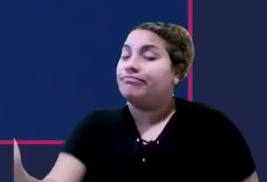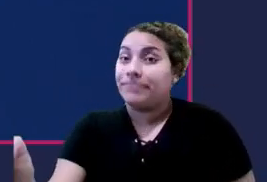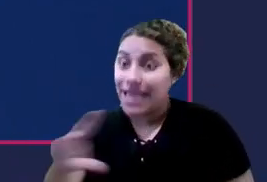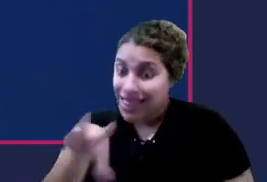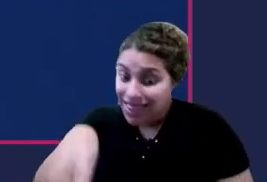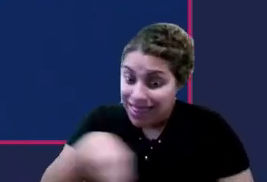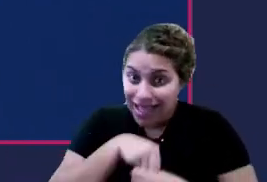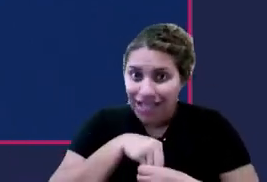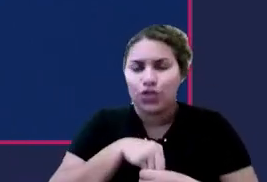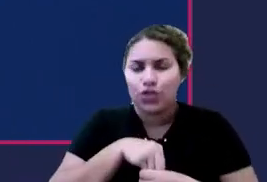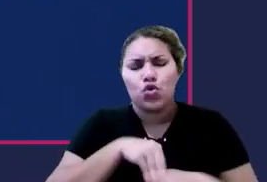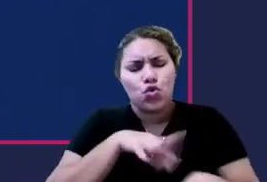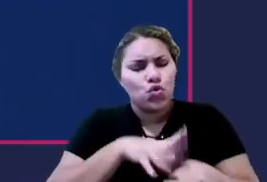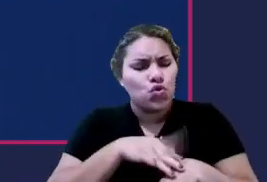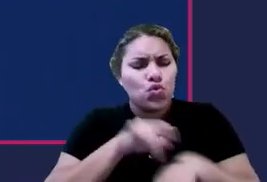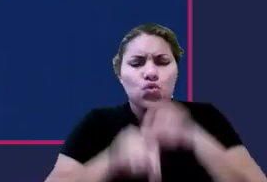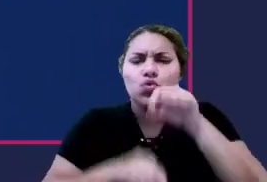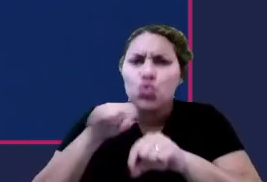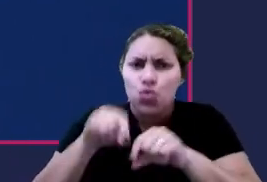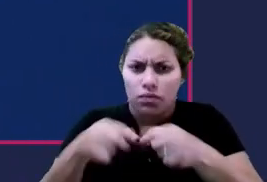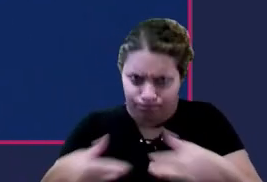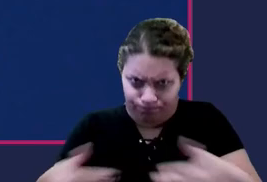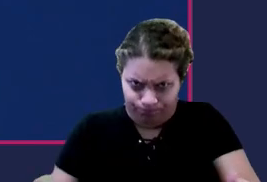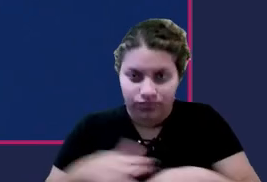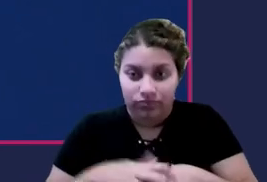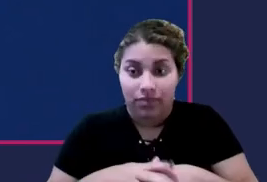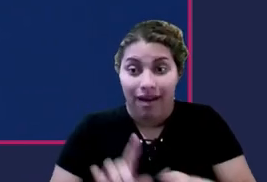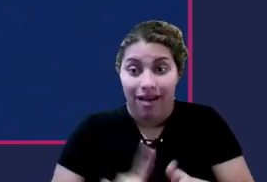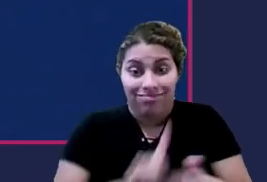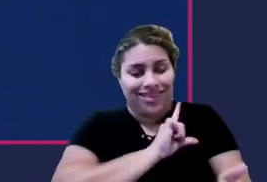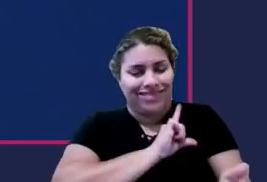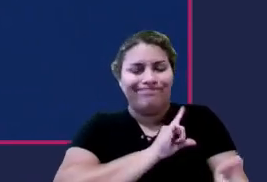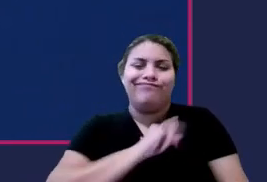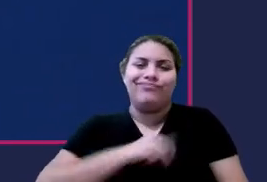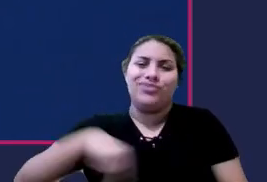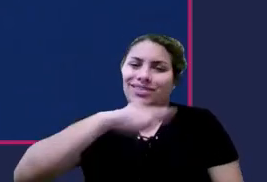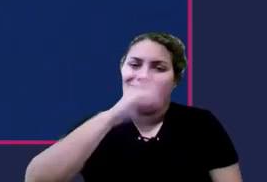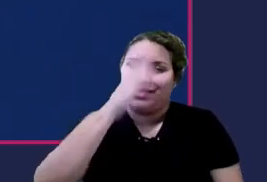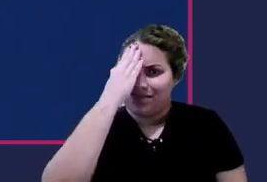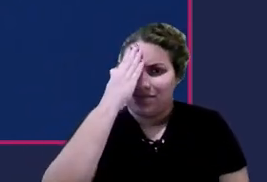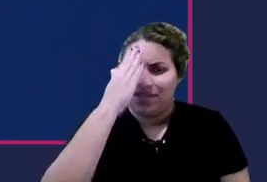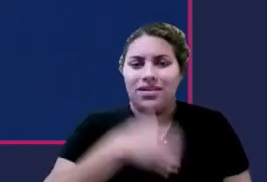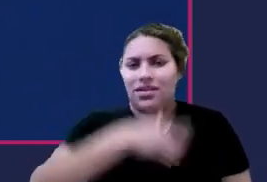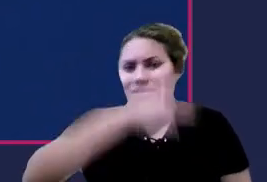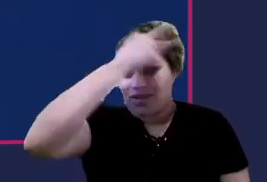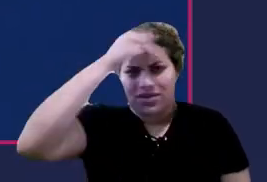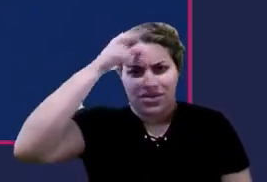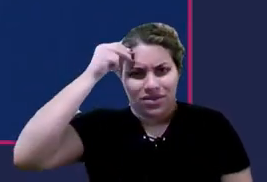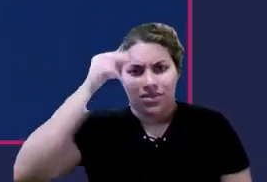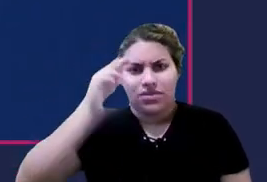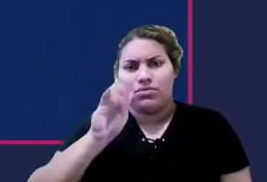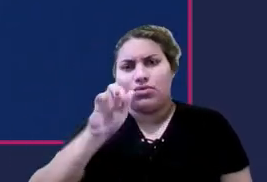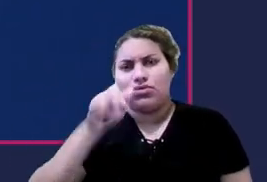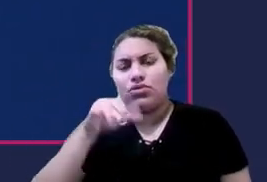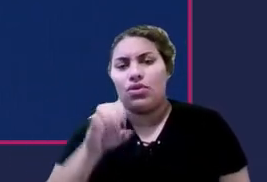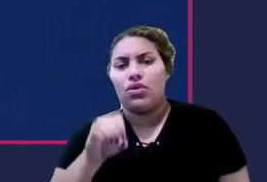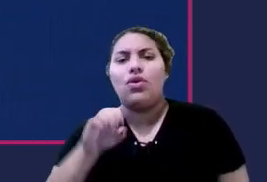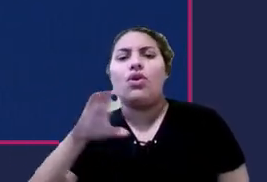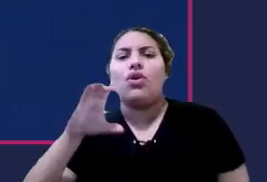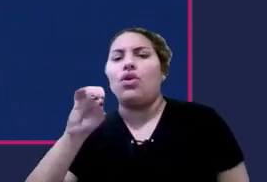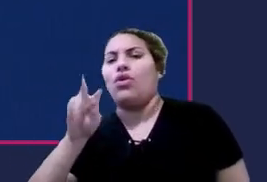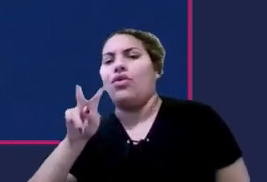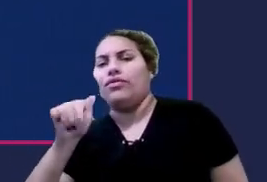life for all of our people? So in rare disease scenario, we last year